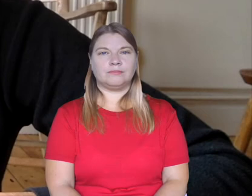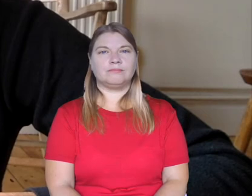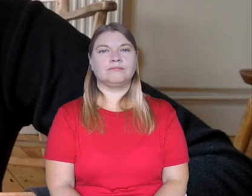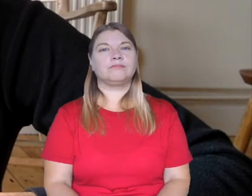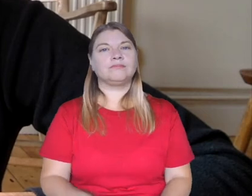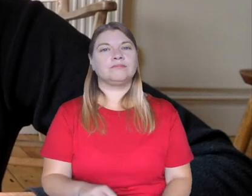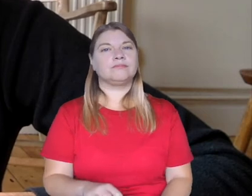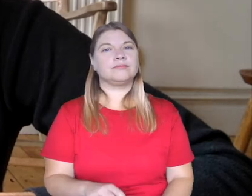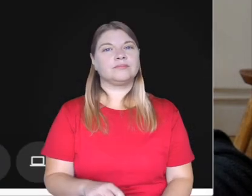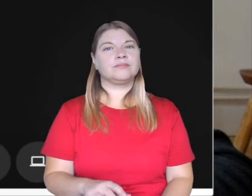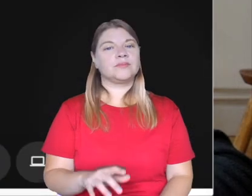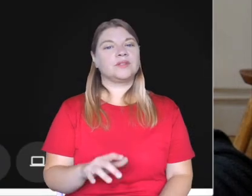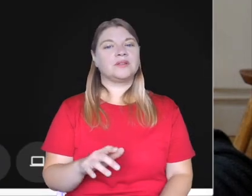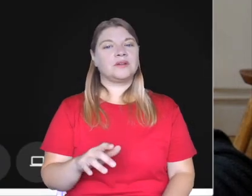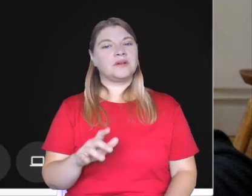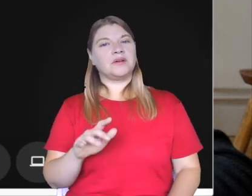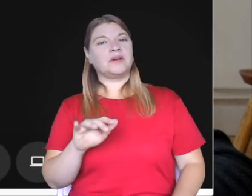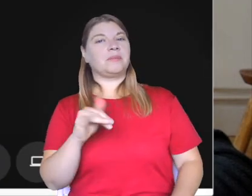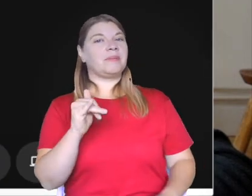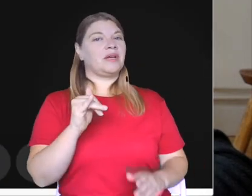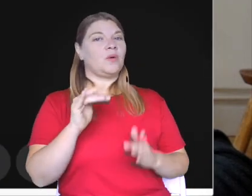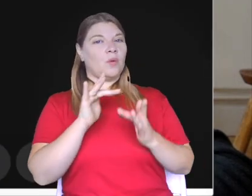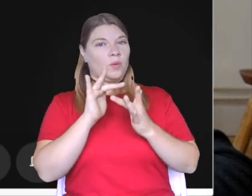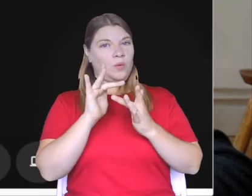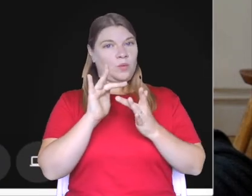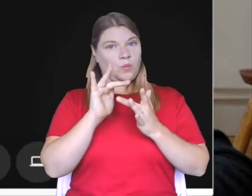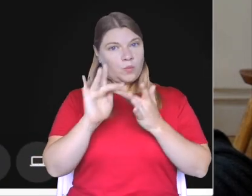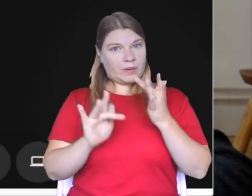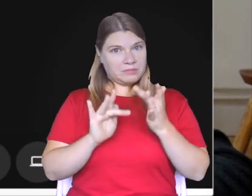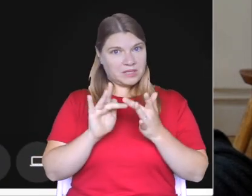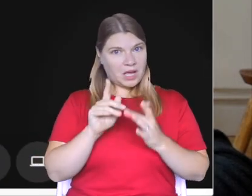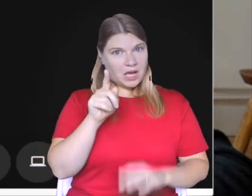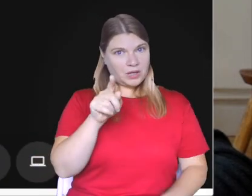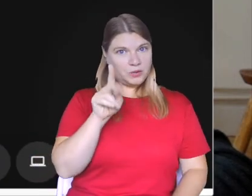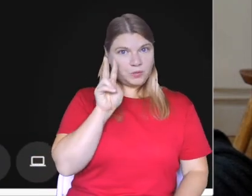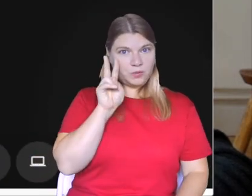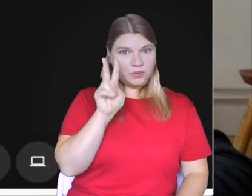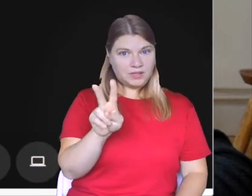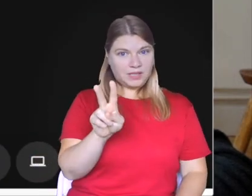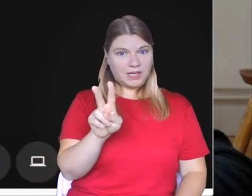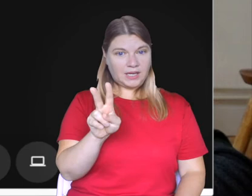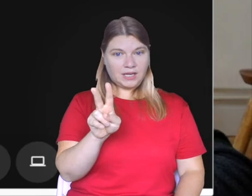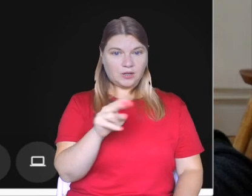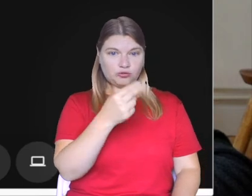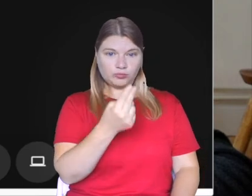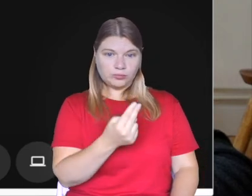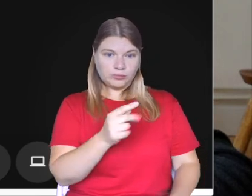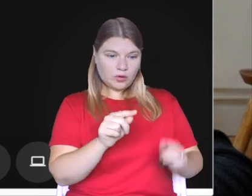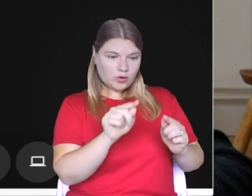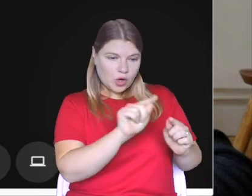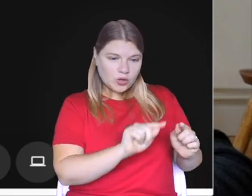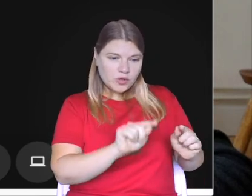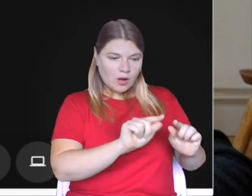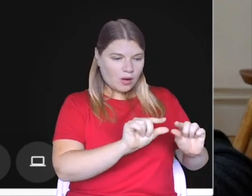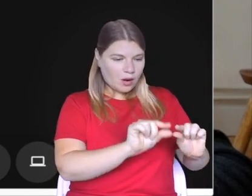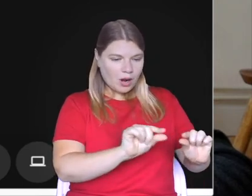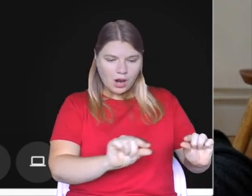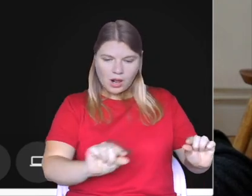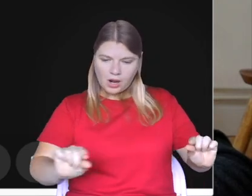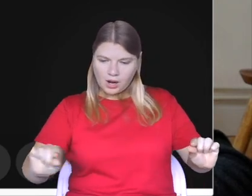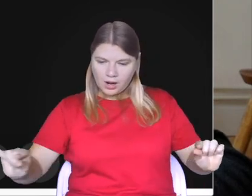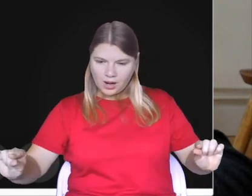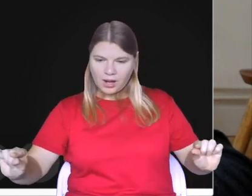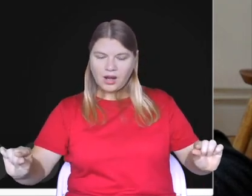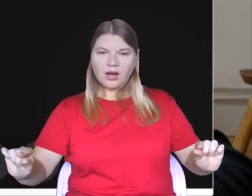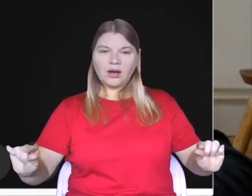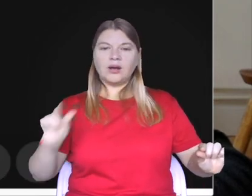If you notice on the Spectrogram website, there are other icons as well as the microphone. And if you click on any of those, it'll turn off your microphone,